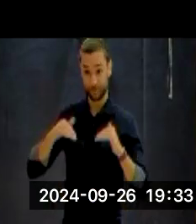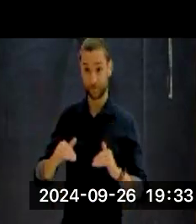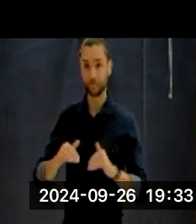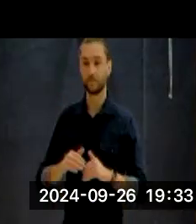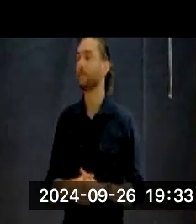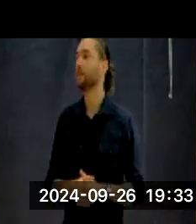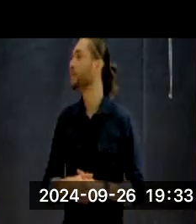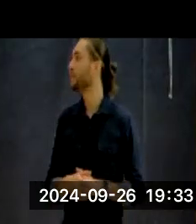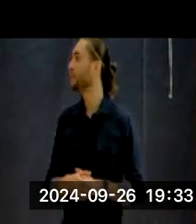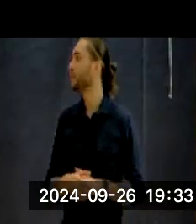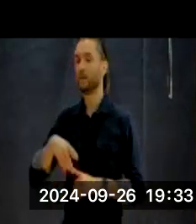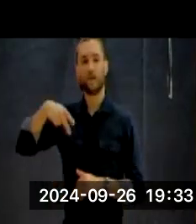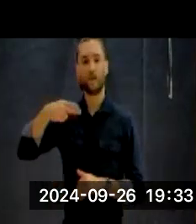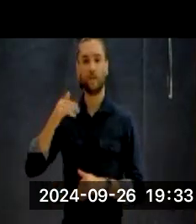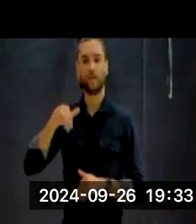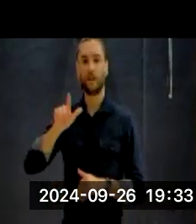Phyllis Kalbach?